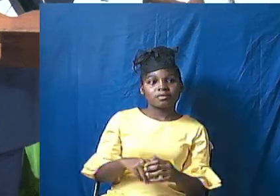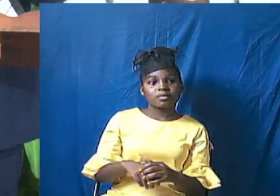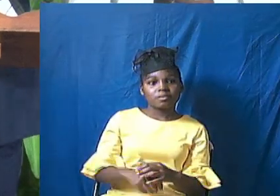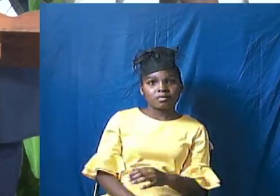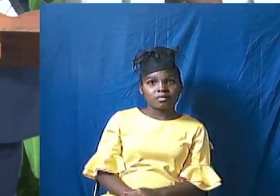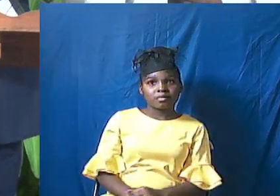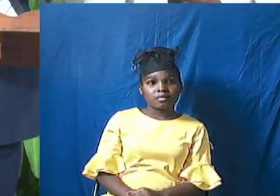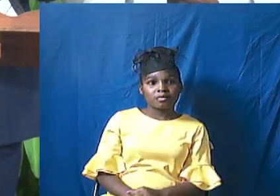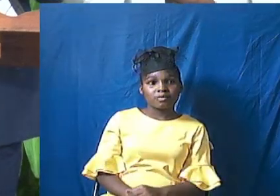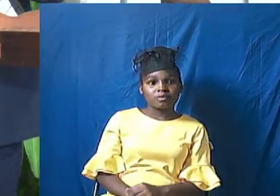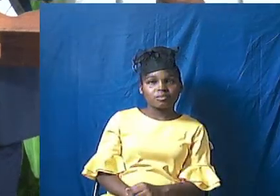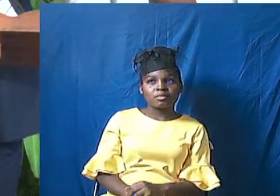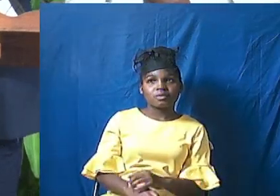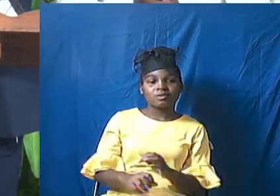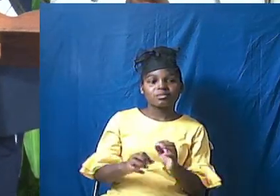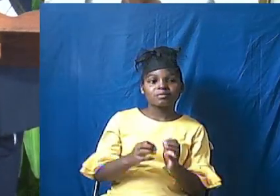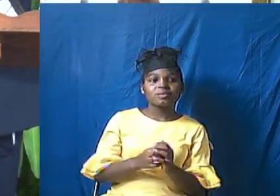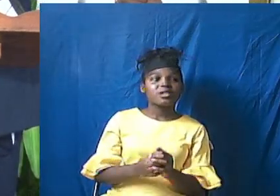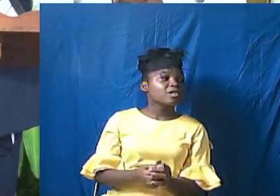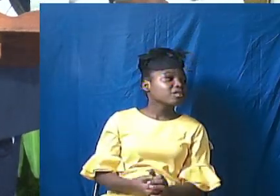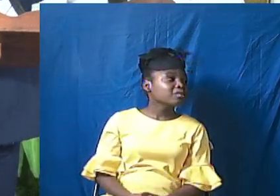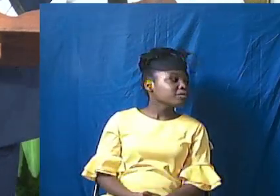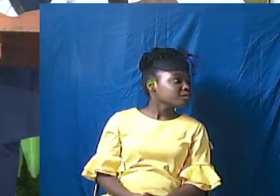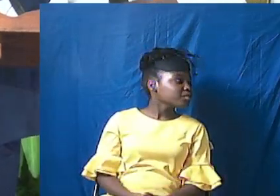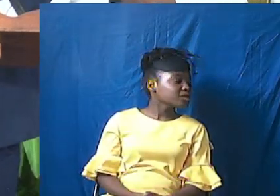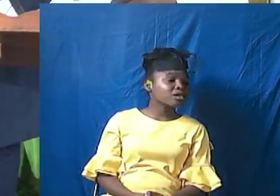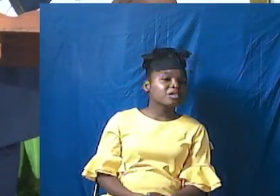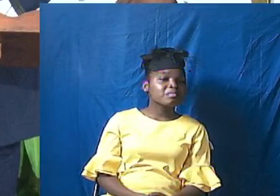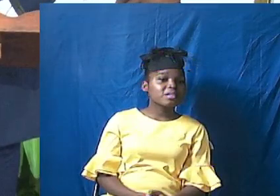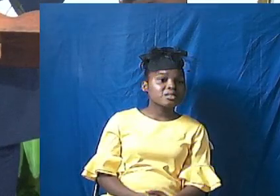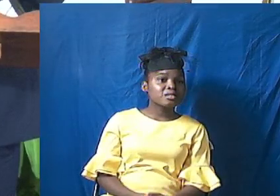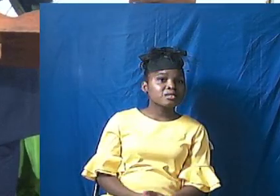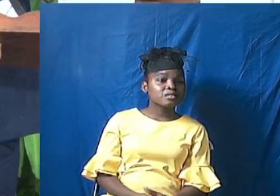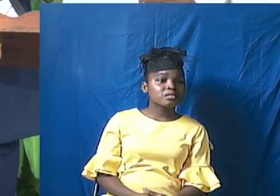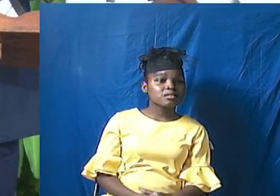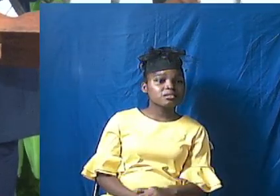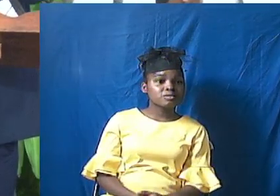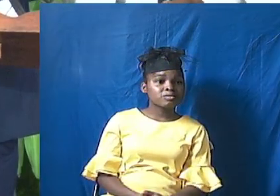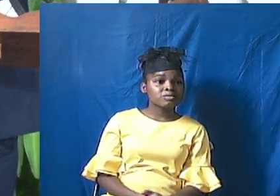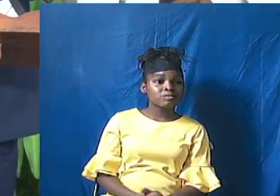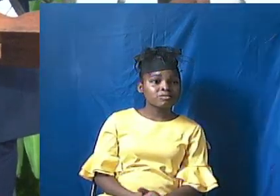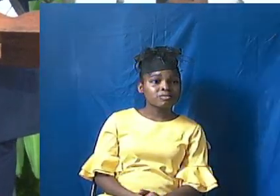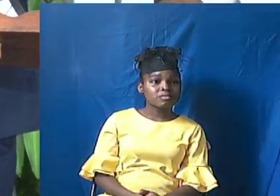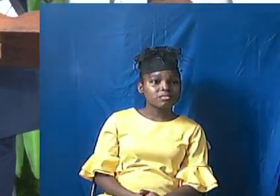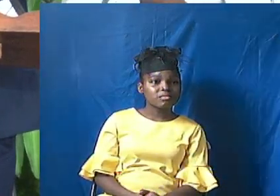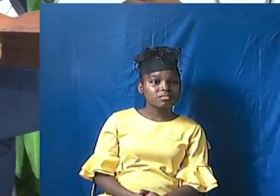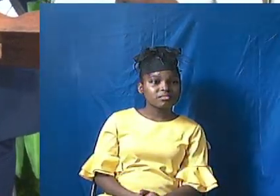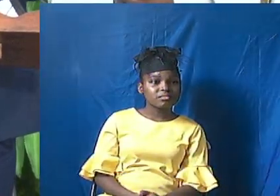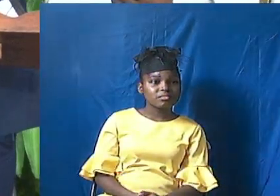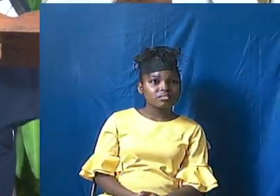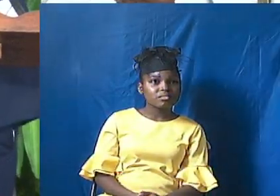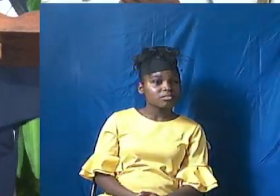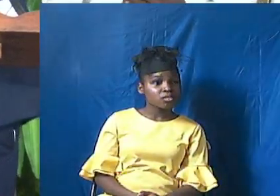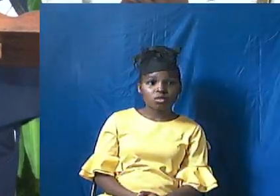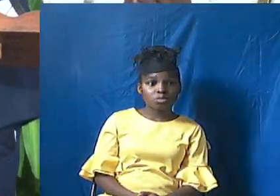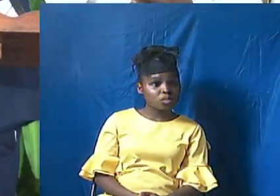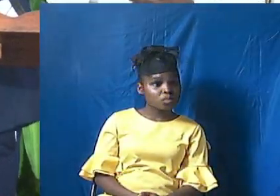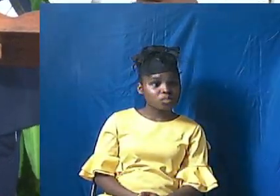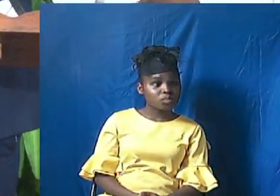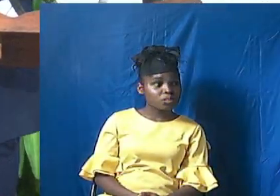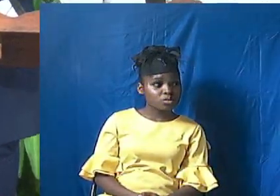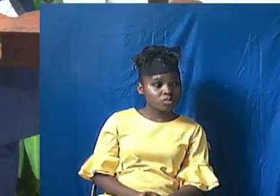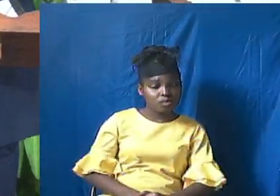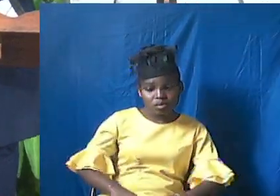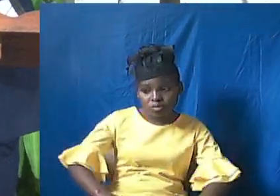Church over there in Linstead, St. Catherine. And he is at this time preparing for